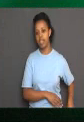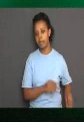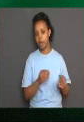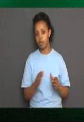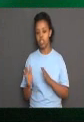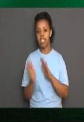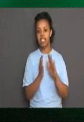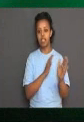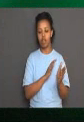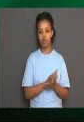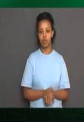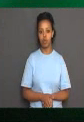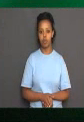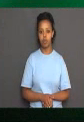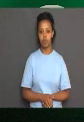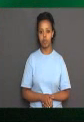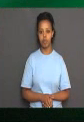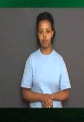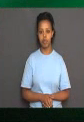Students, let's get ready.